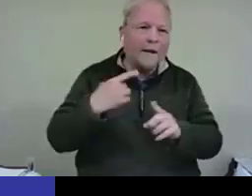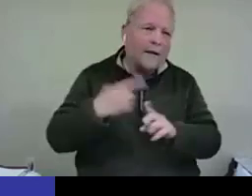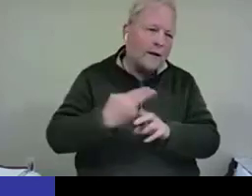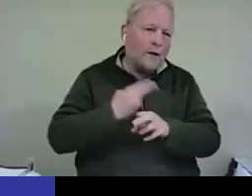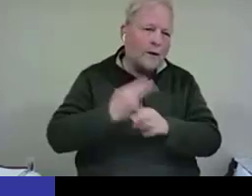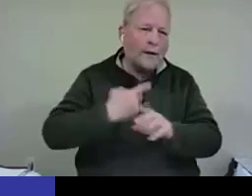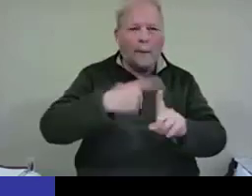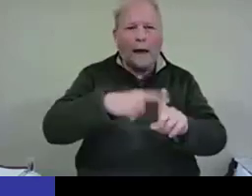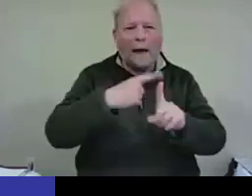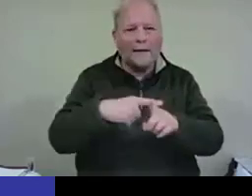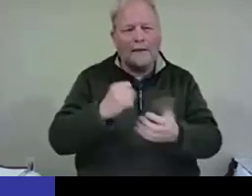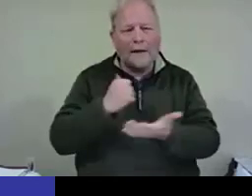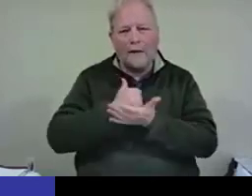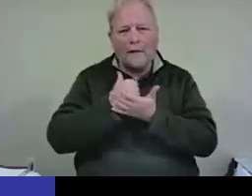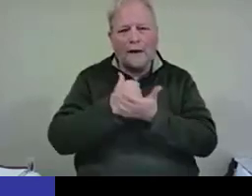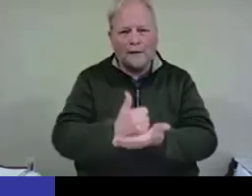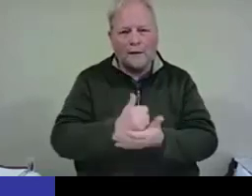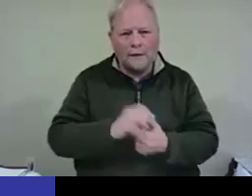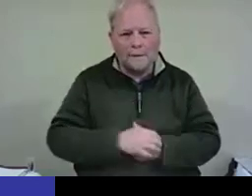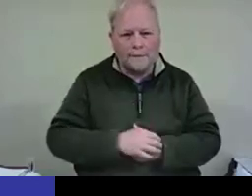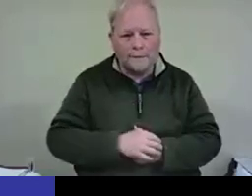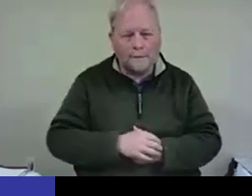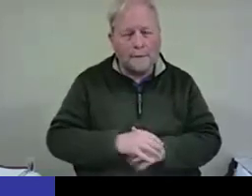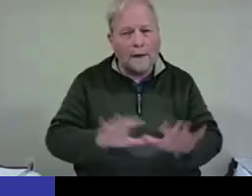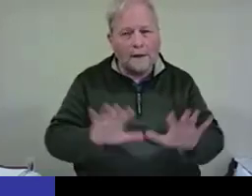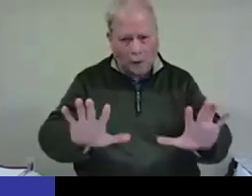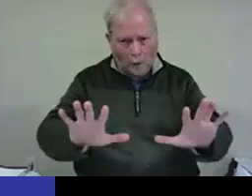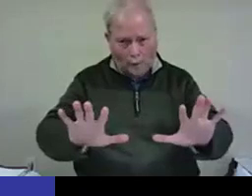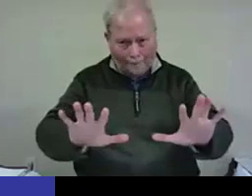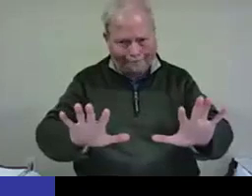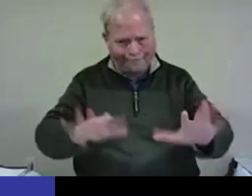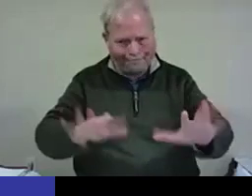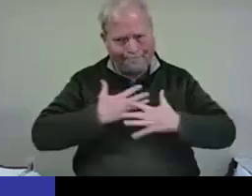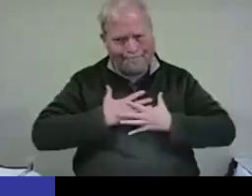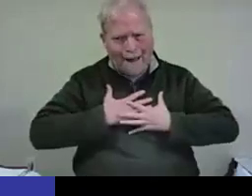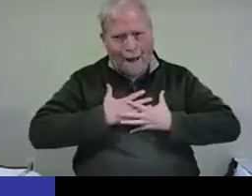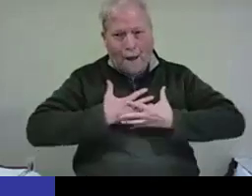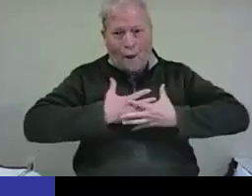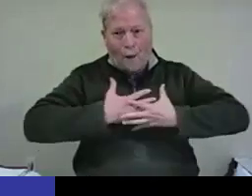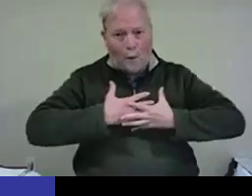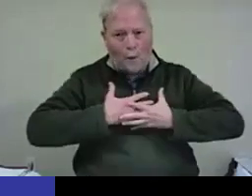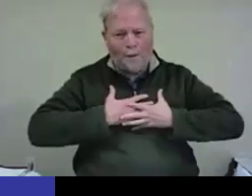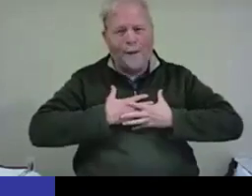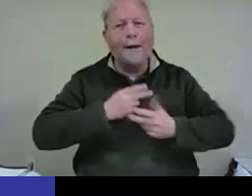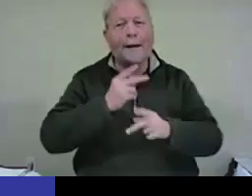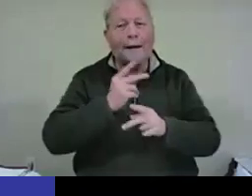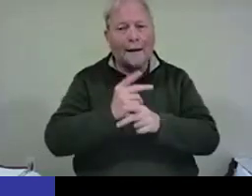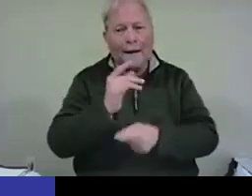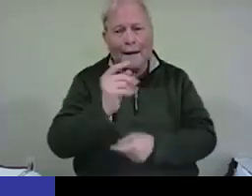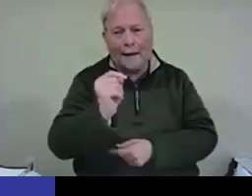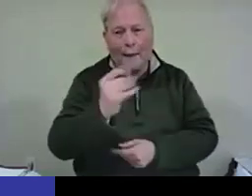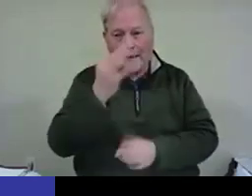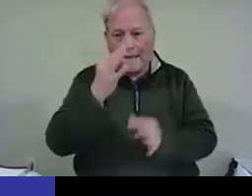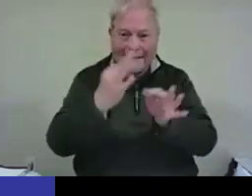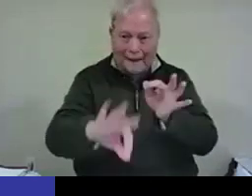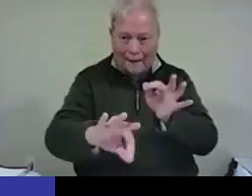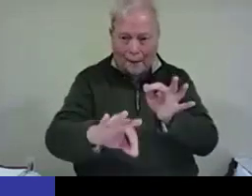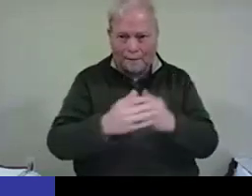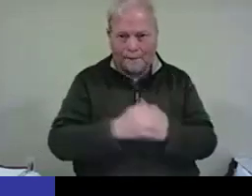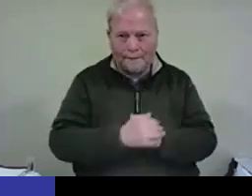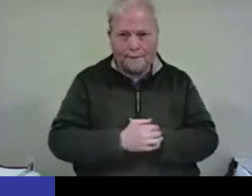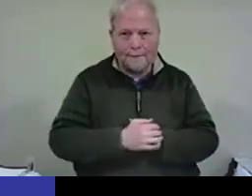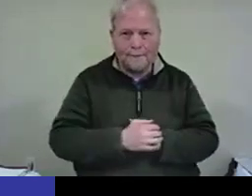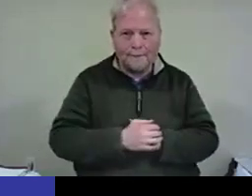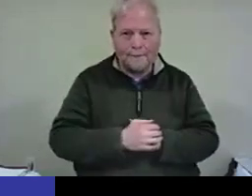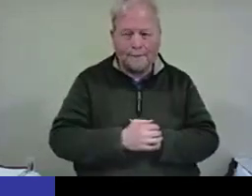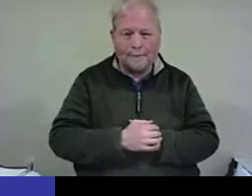intervention? So just take a deep breath and remember to keep it simple. Ecological is not some